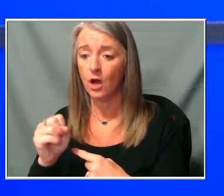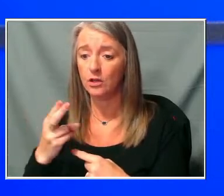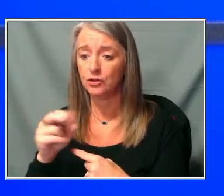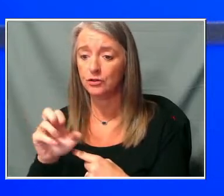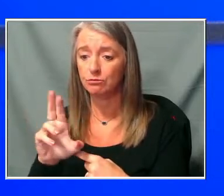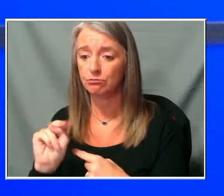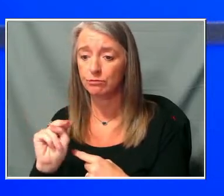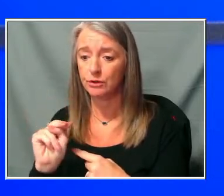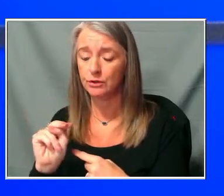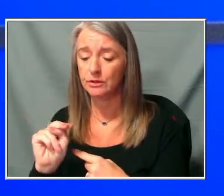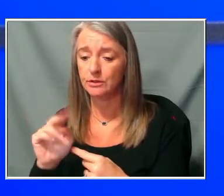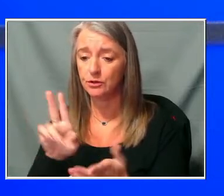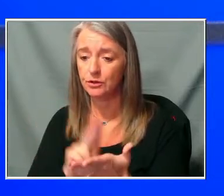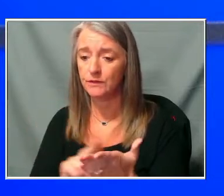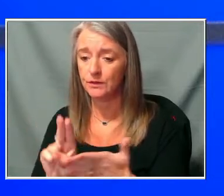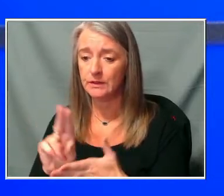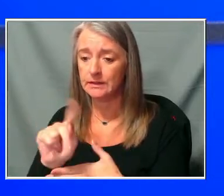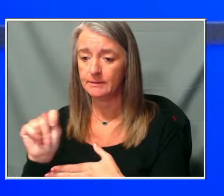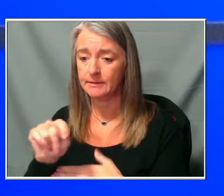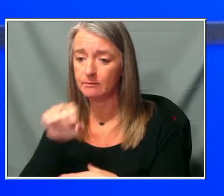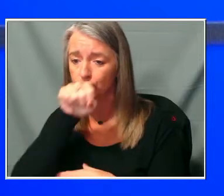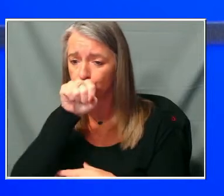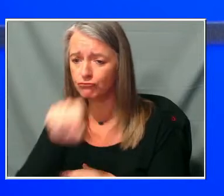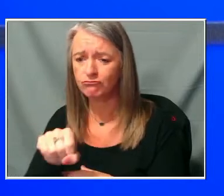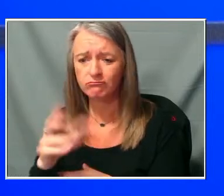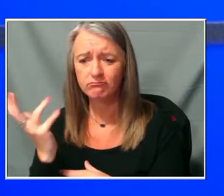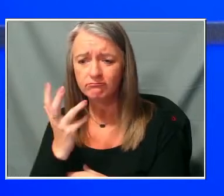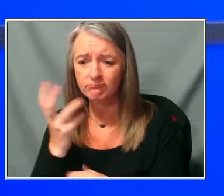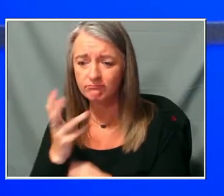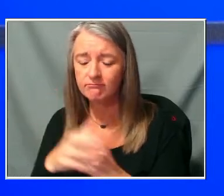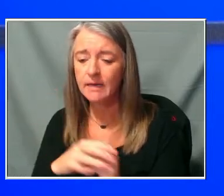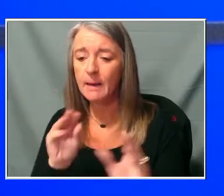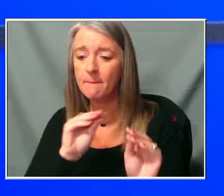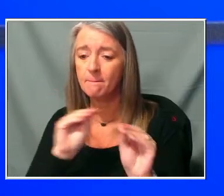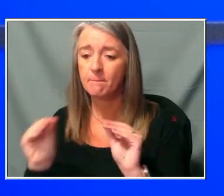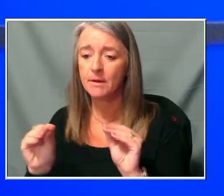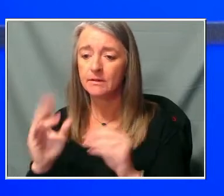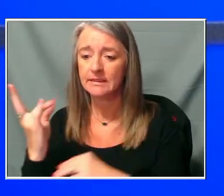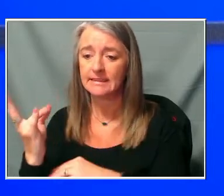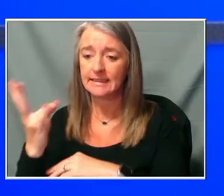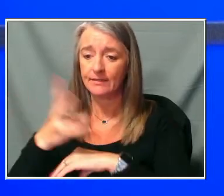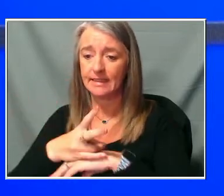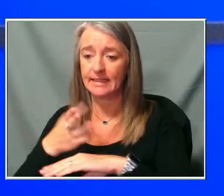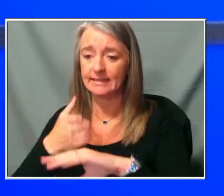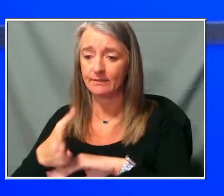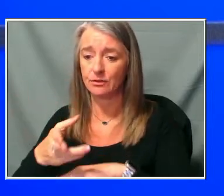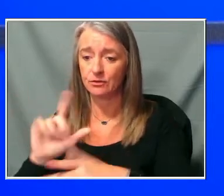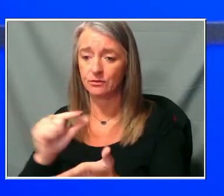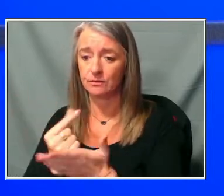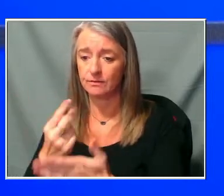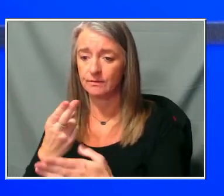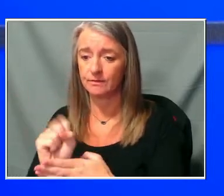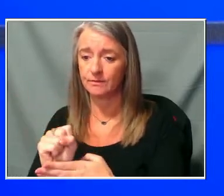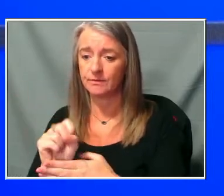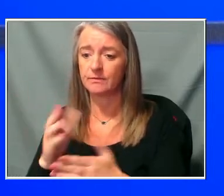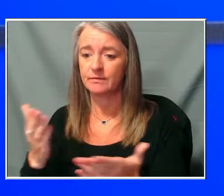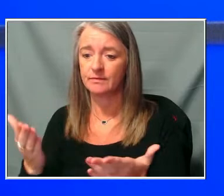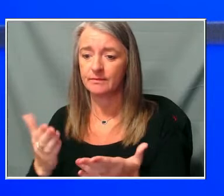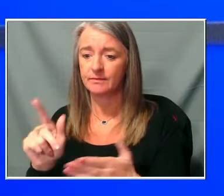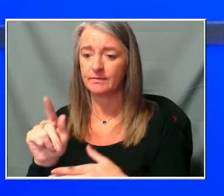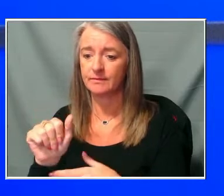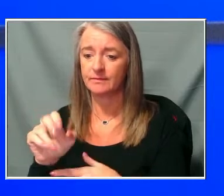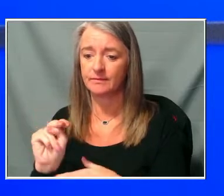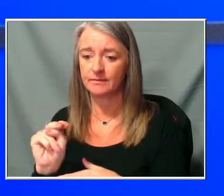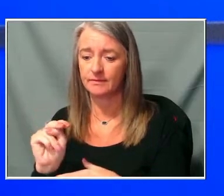absolutely loved. And I moved out here not even 7 days after I graduated high school, just to be out here and, you